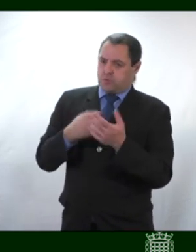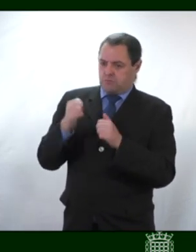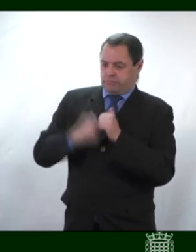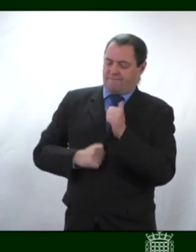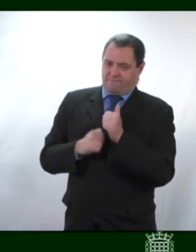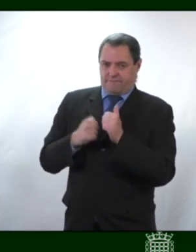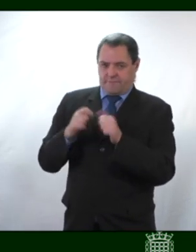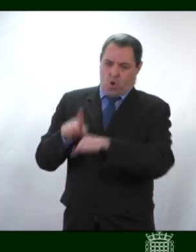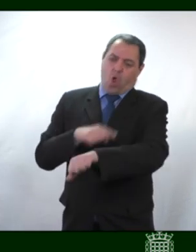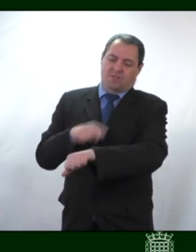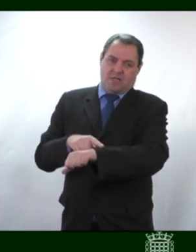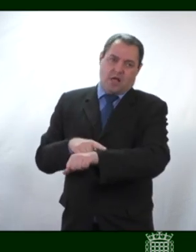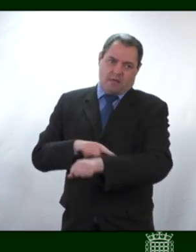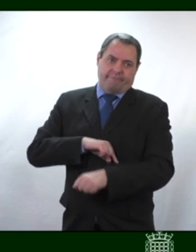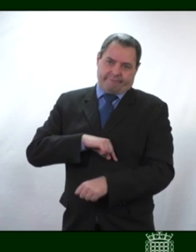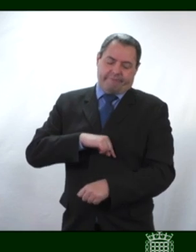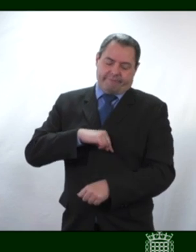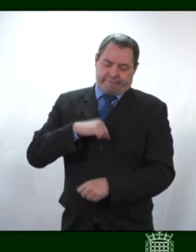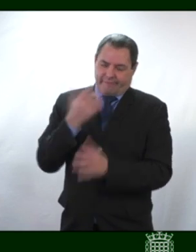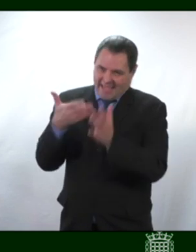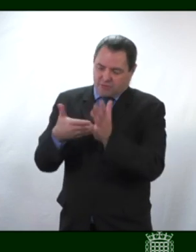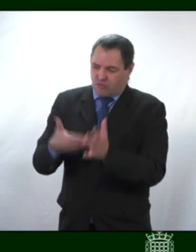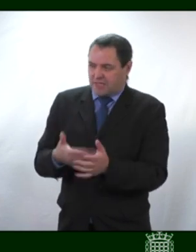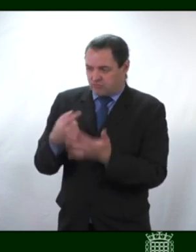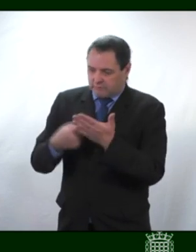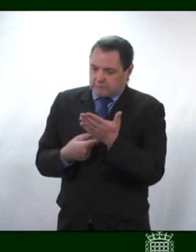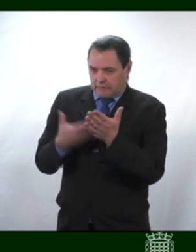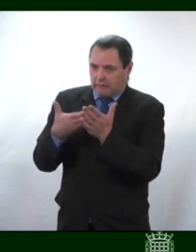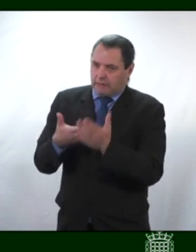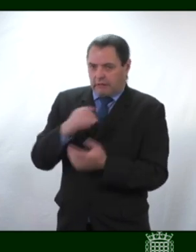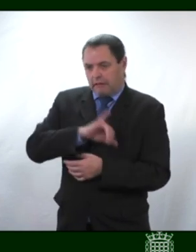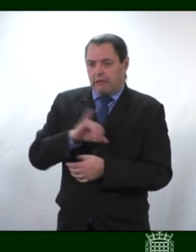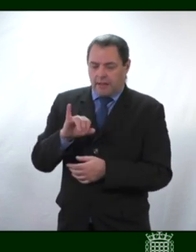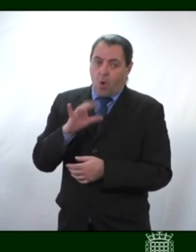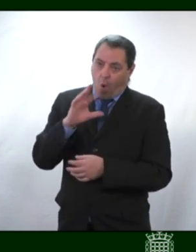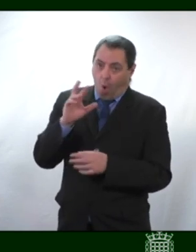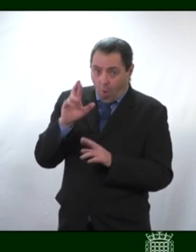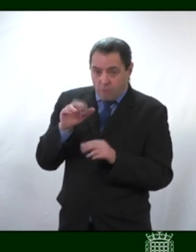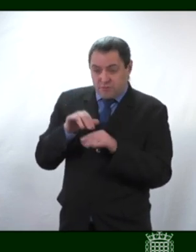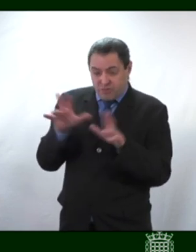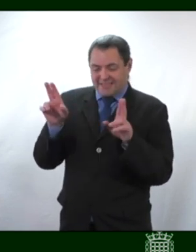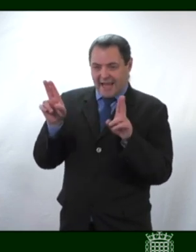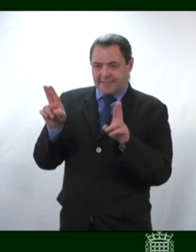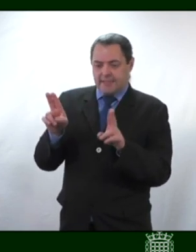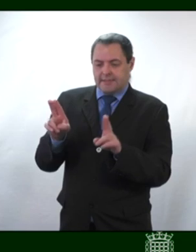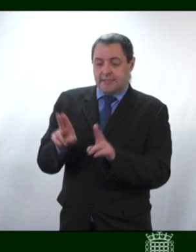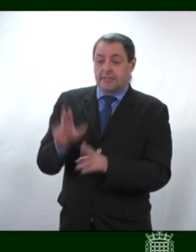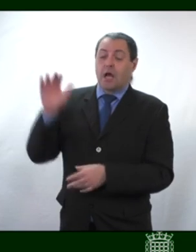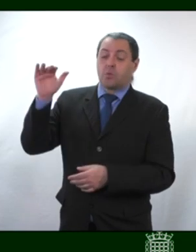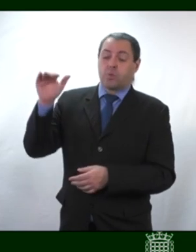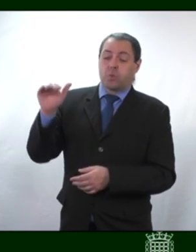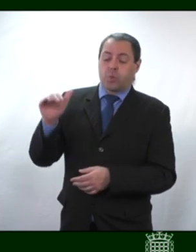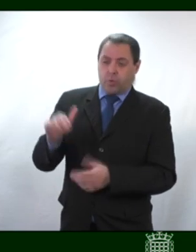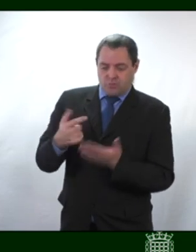time and had extra restrictions. And I hope that we can bring the number of cases down so that we can release some of